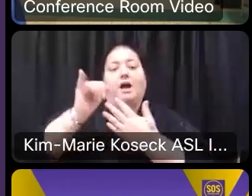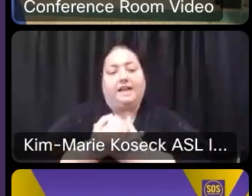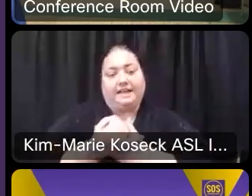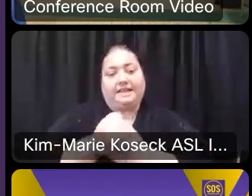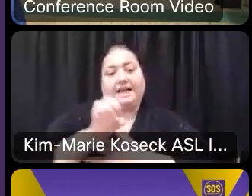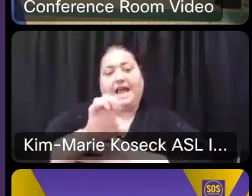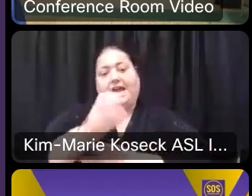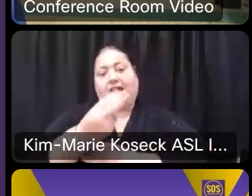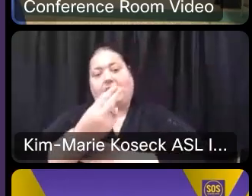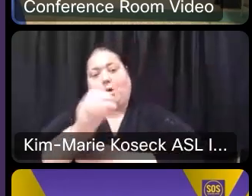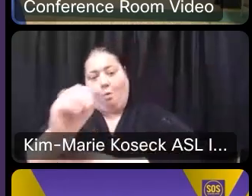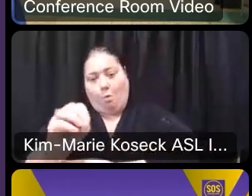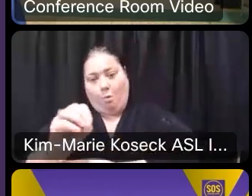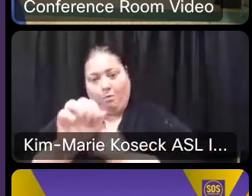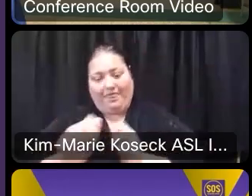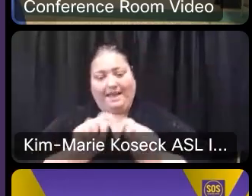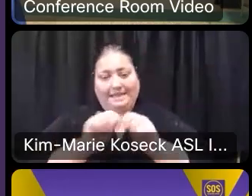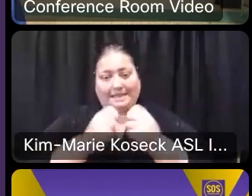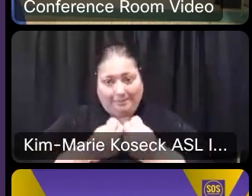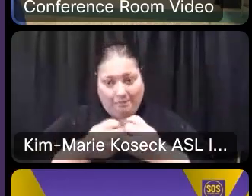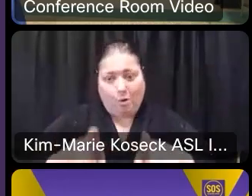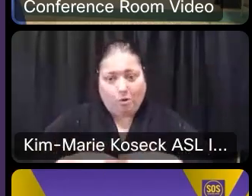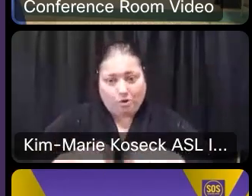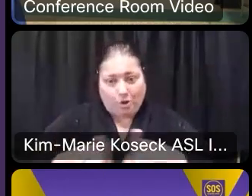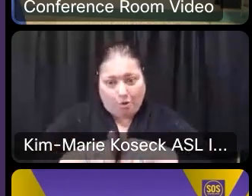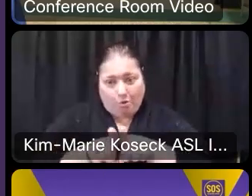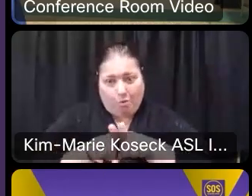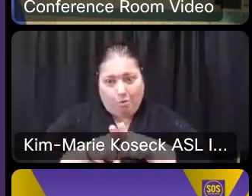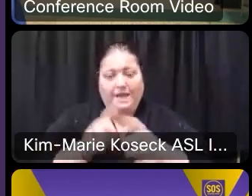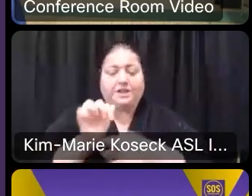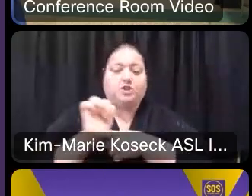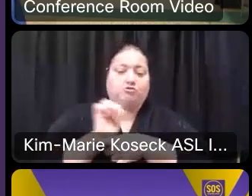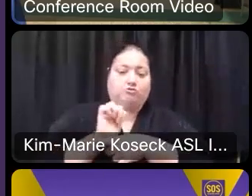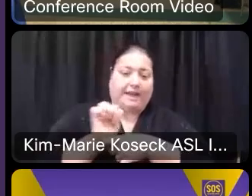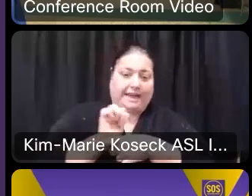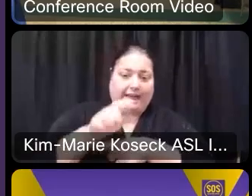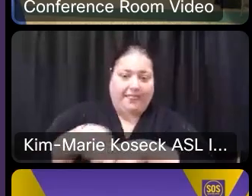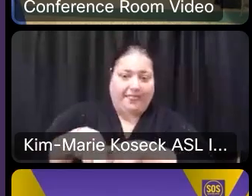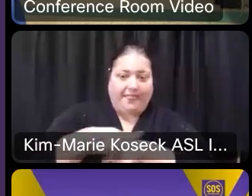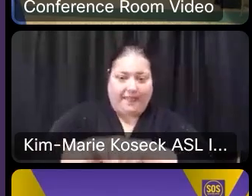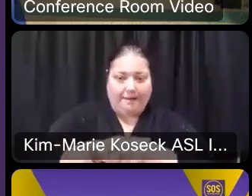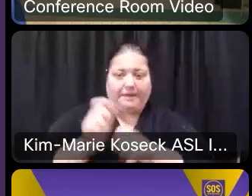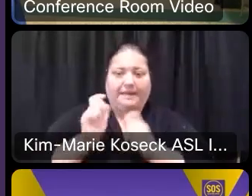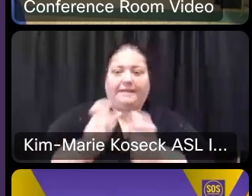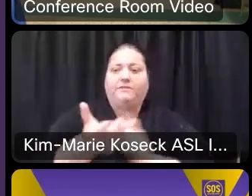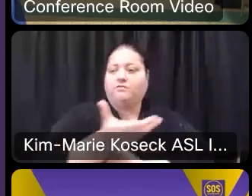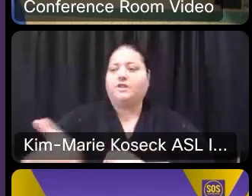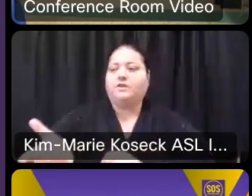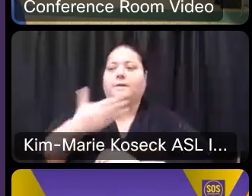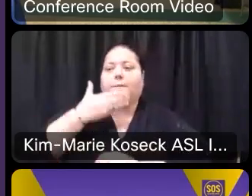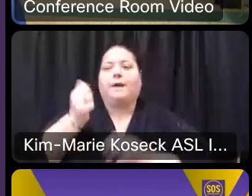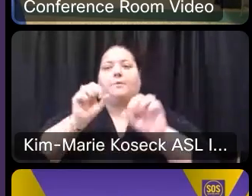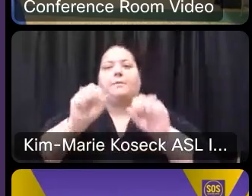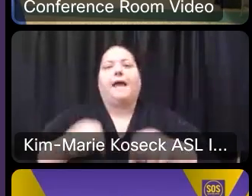those teams over the last few years, which is training them and giving them the resources to better be